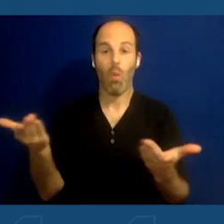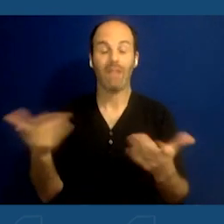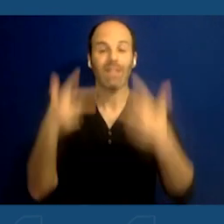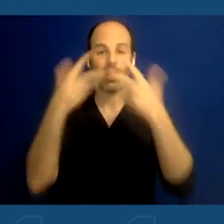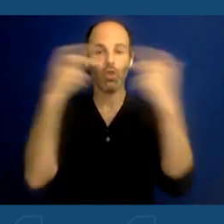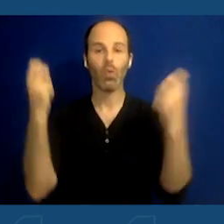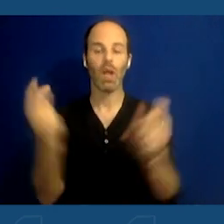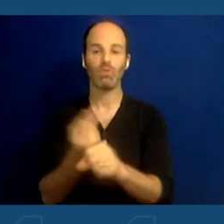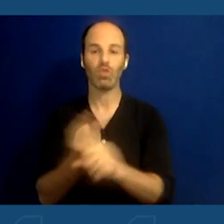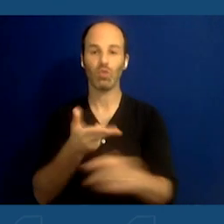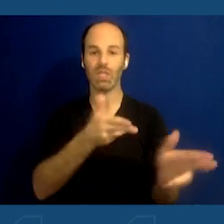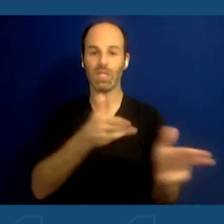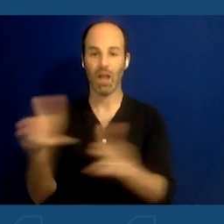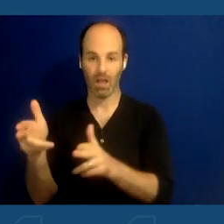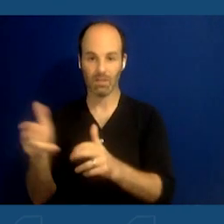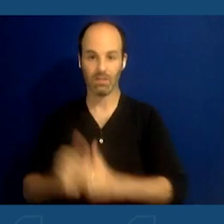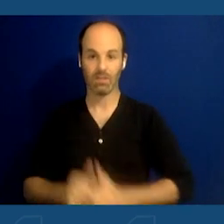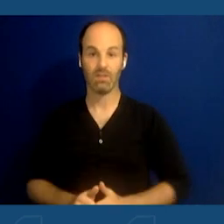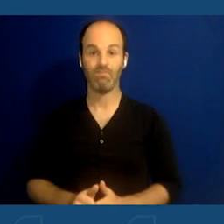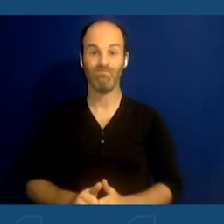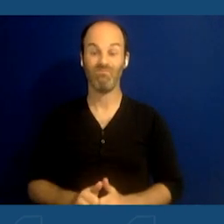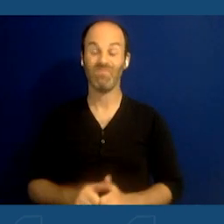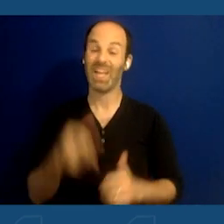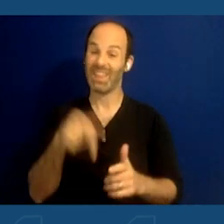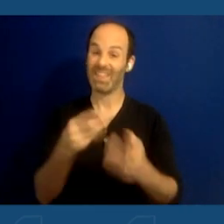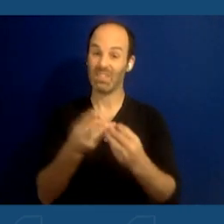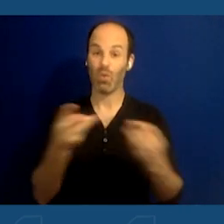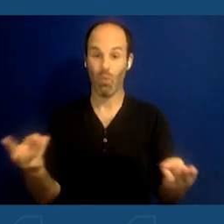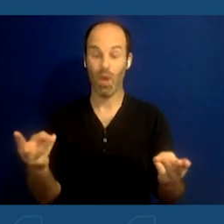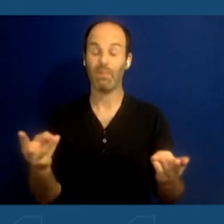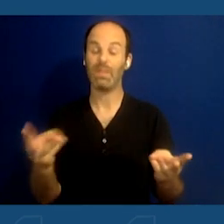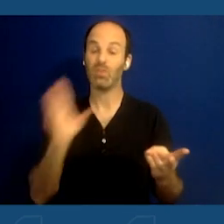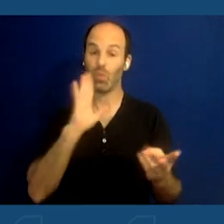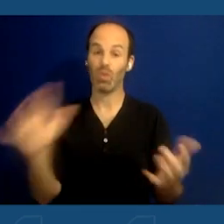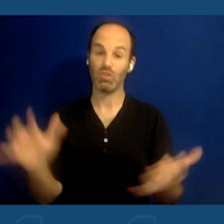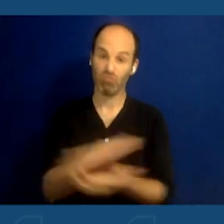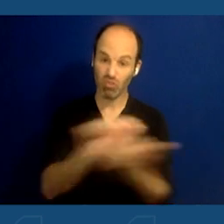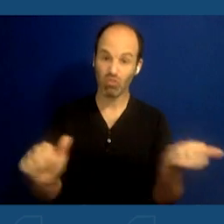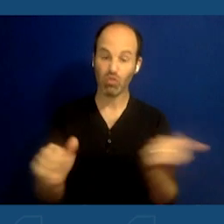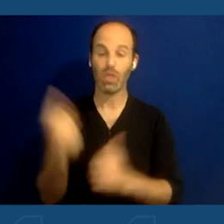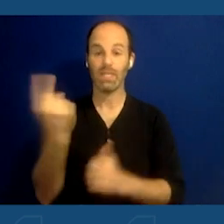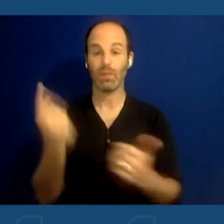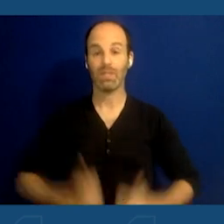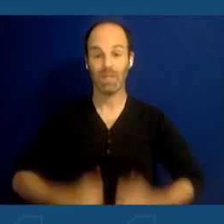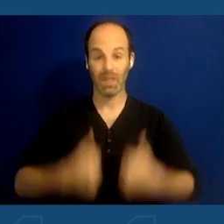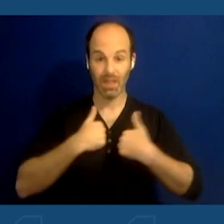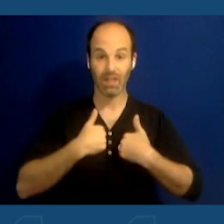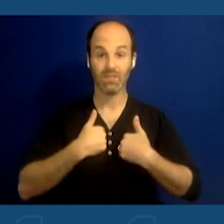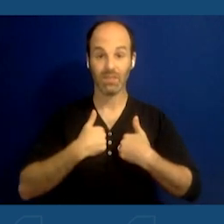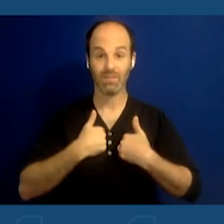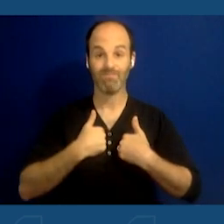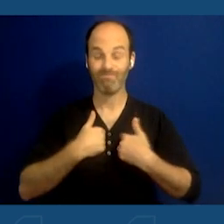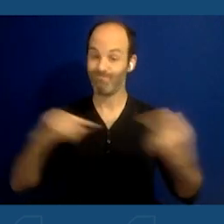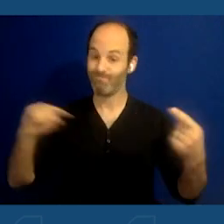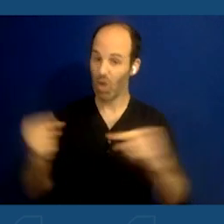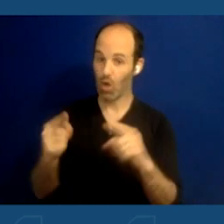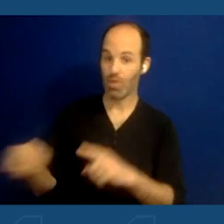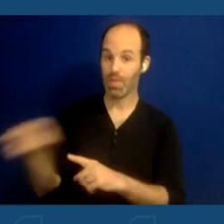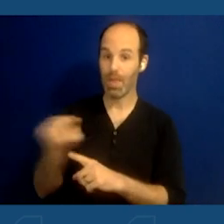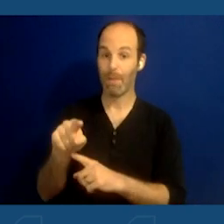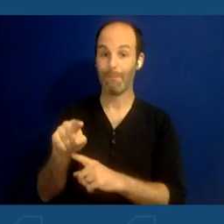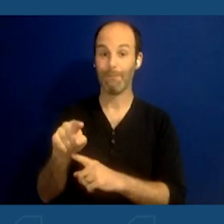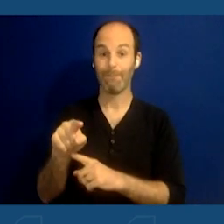the weapons that'll destroy someone's life, injure them,